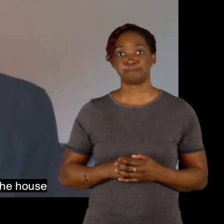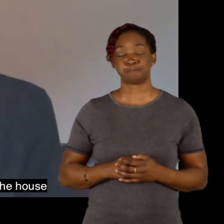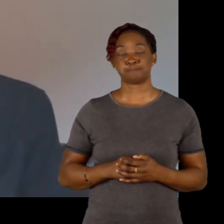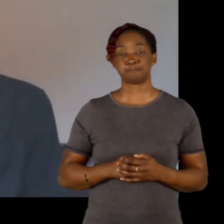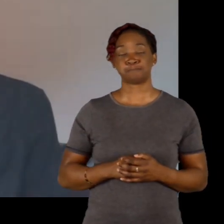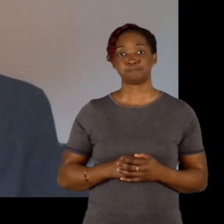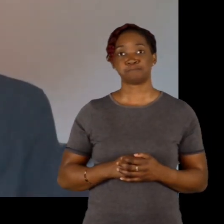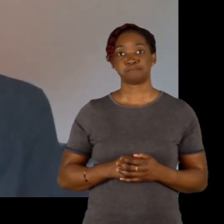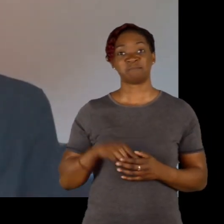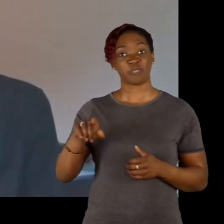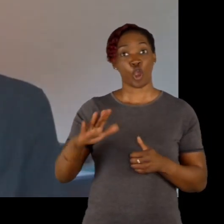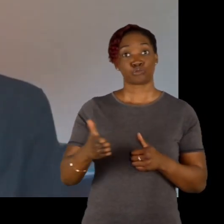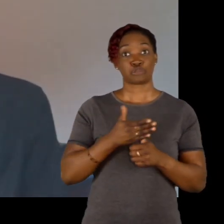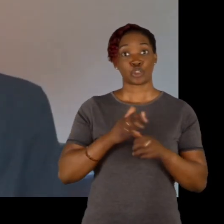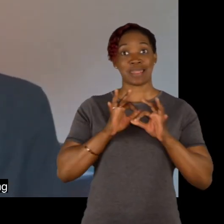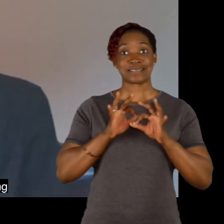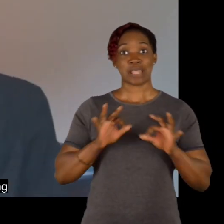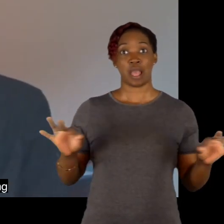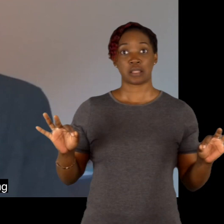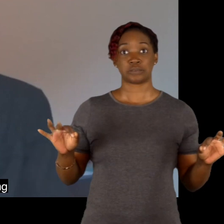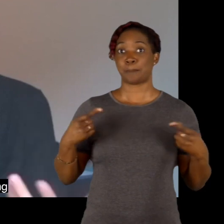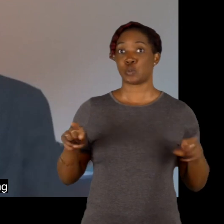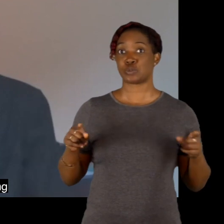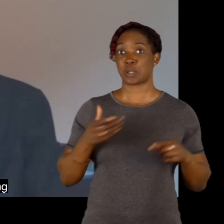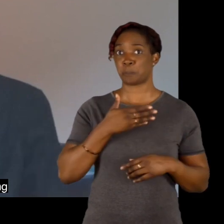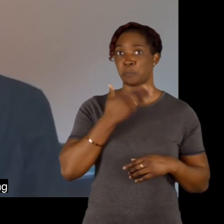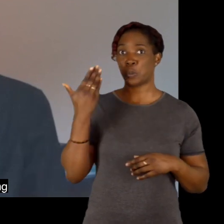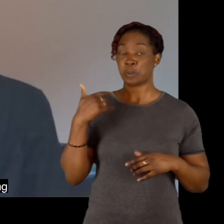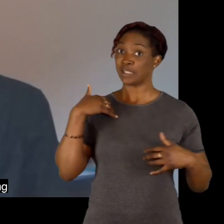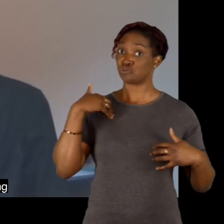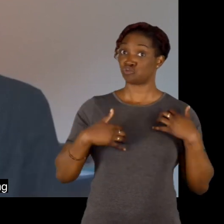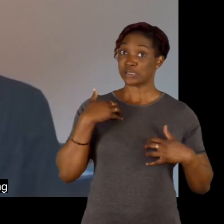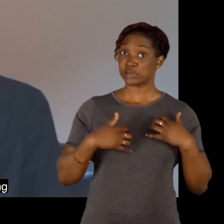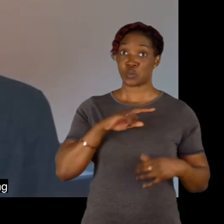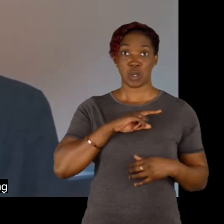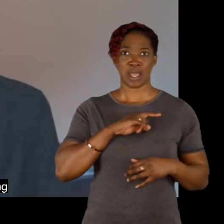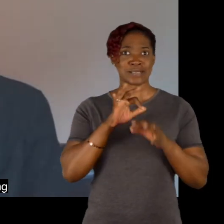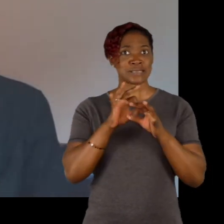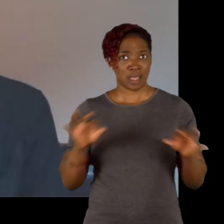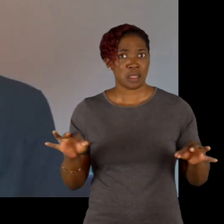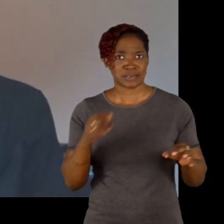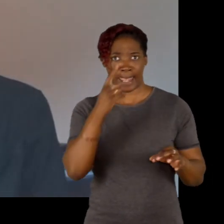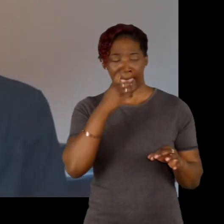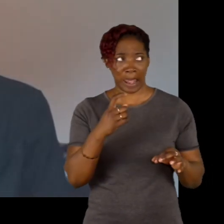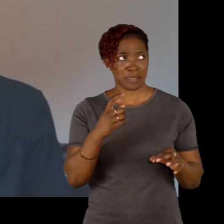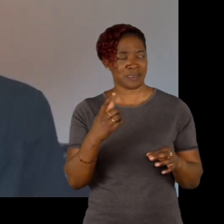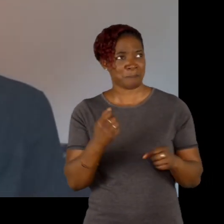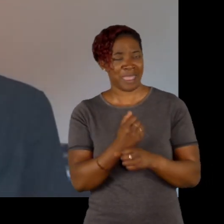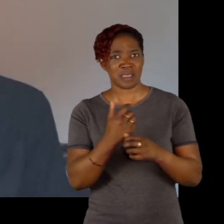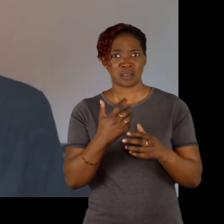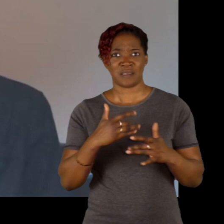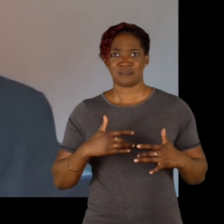house at that point in the clip. So this original silent treatment is kind of interesting because